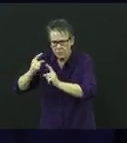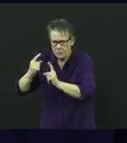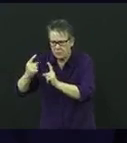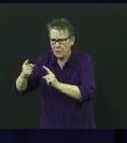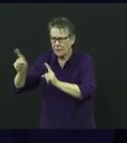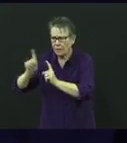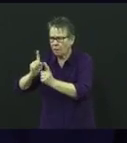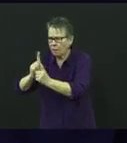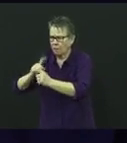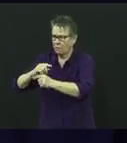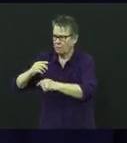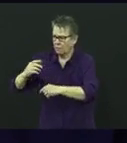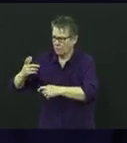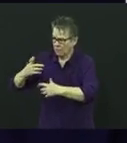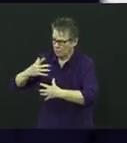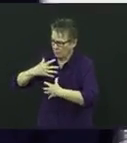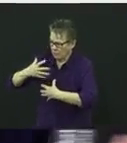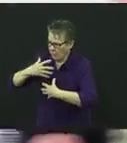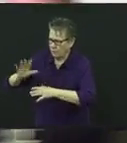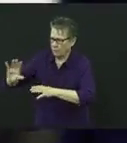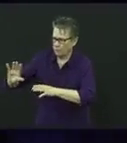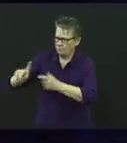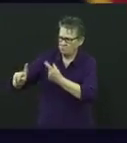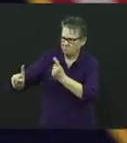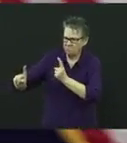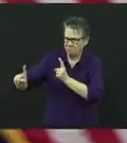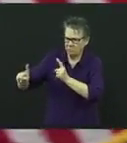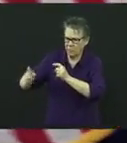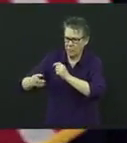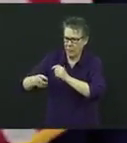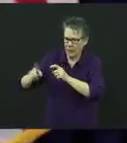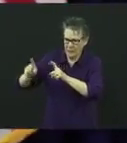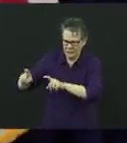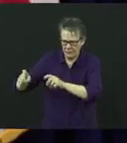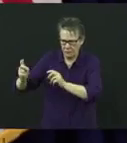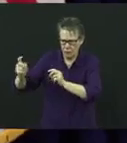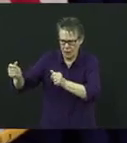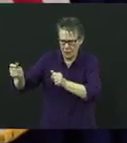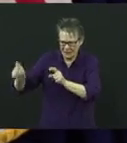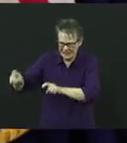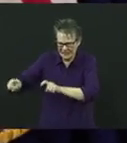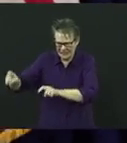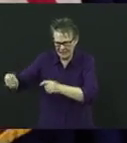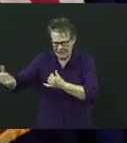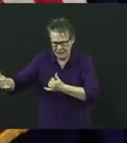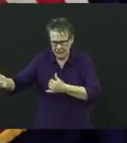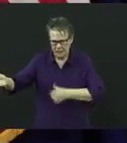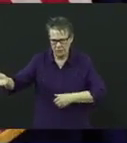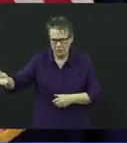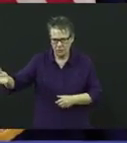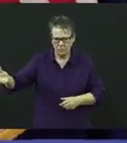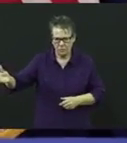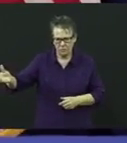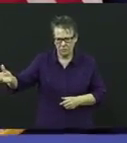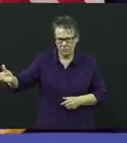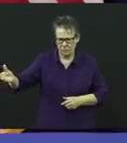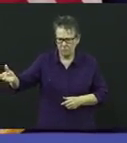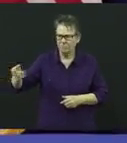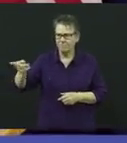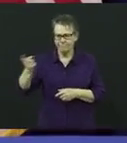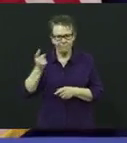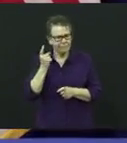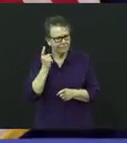of. One thing I maybe suggest, I can't remember if you were here for when Carol Johnson was with us a few days ago. Mahan, can